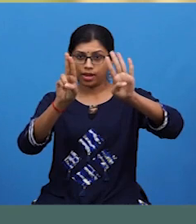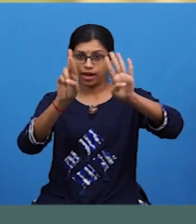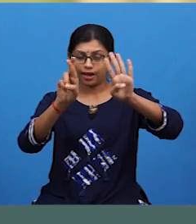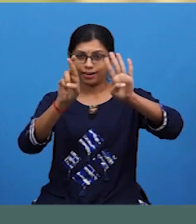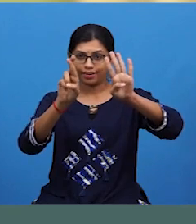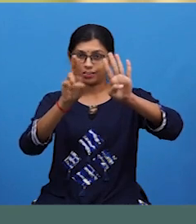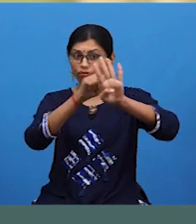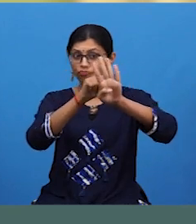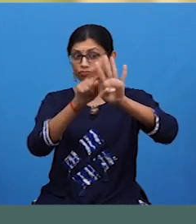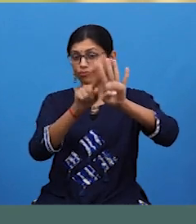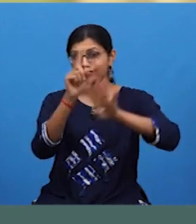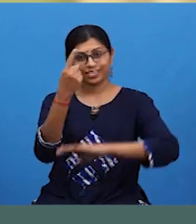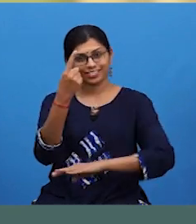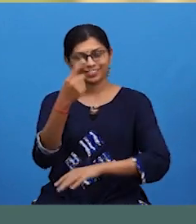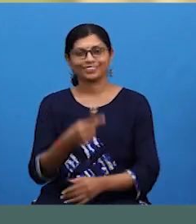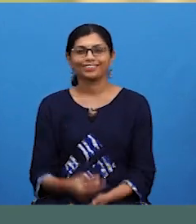right?